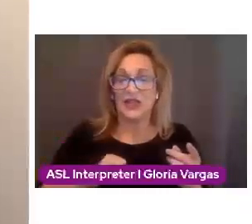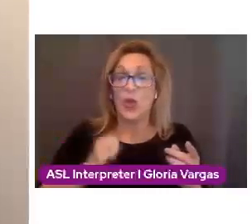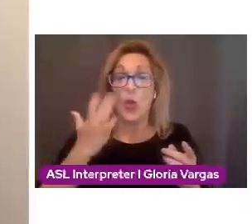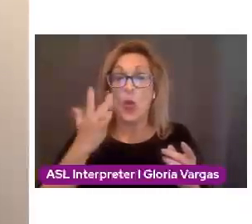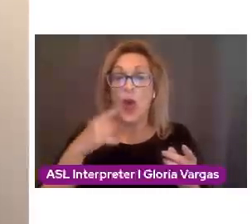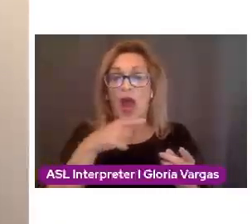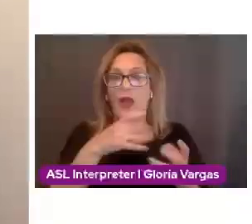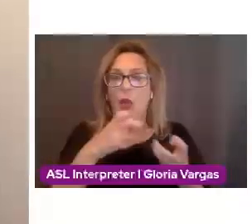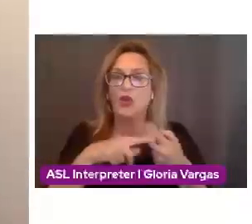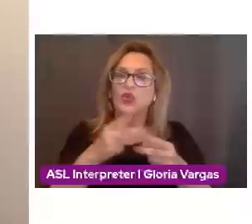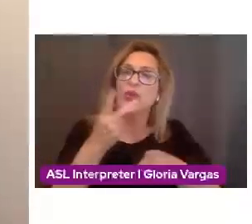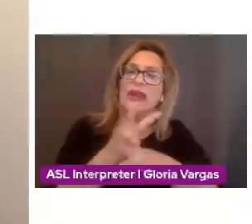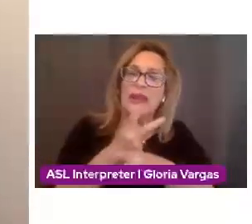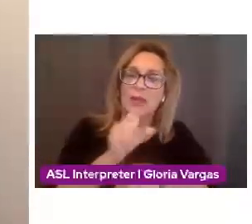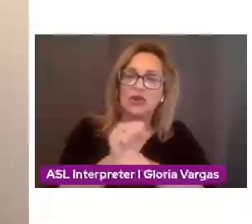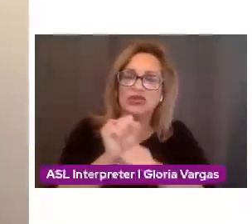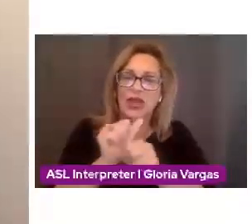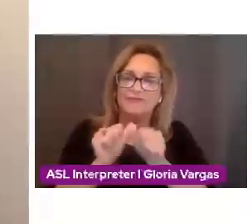court. You have